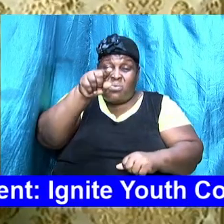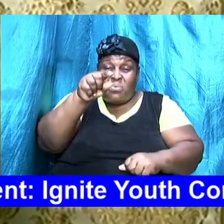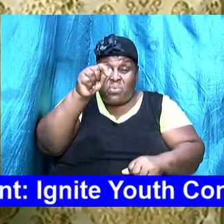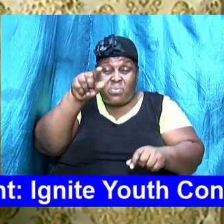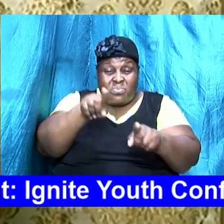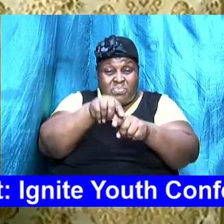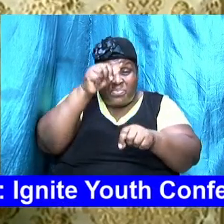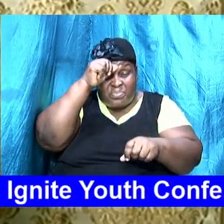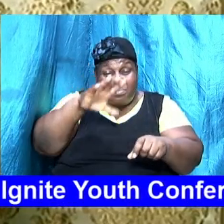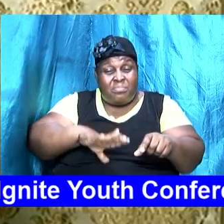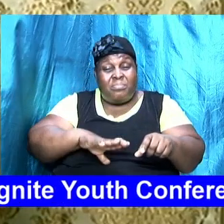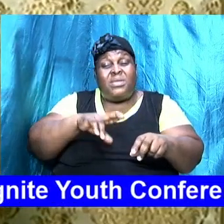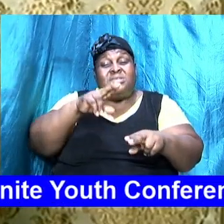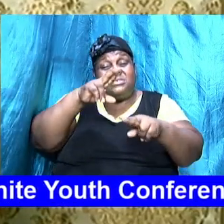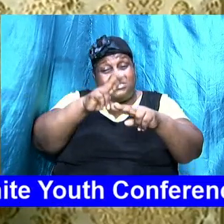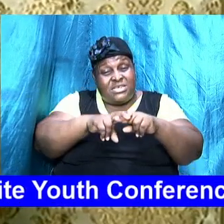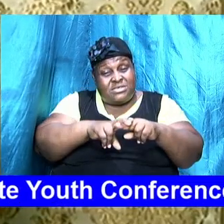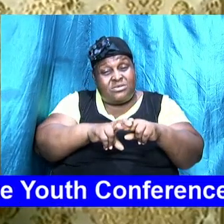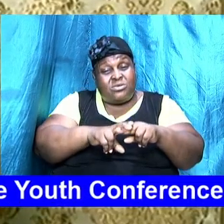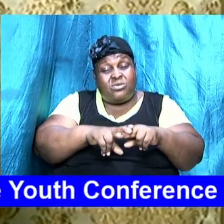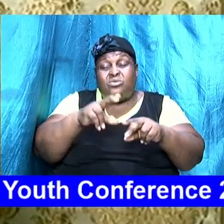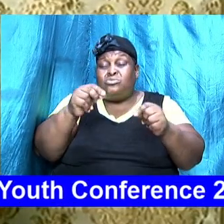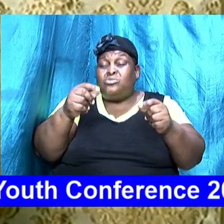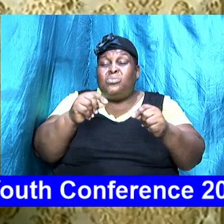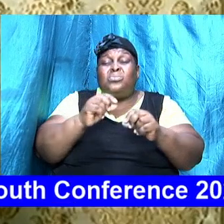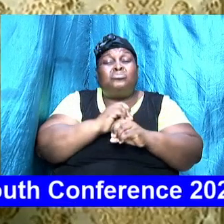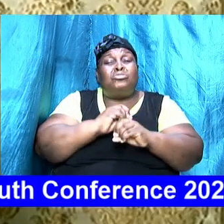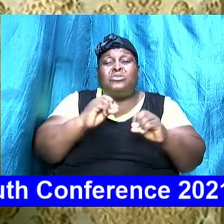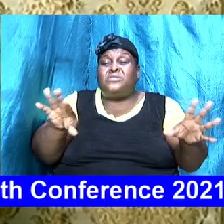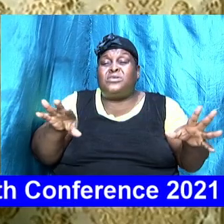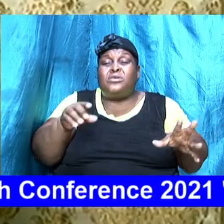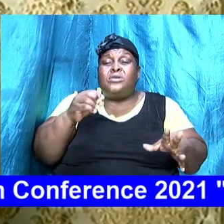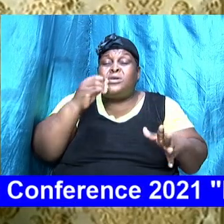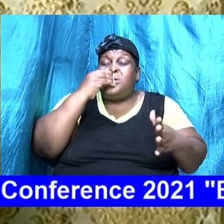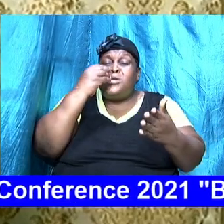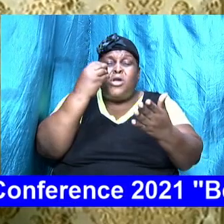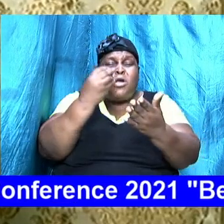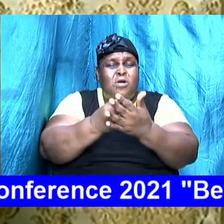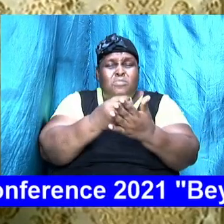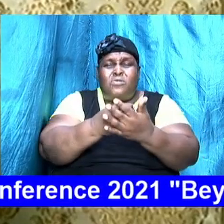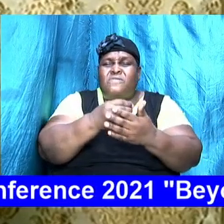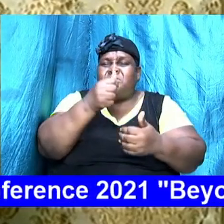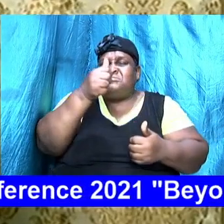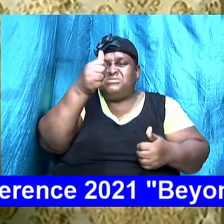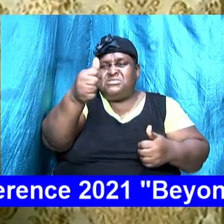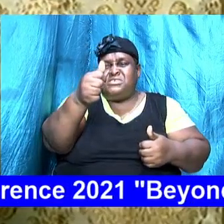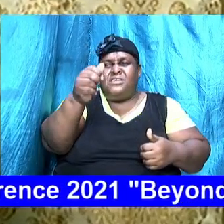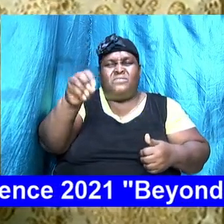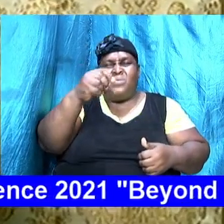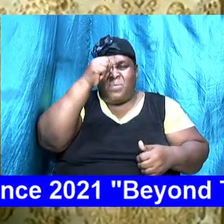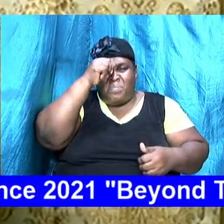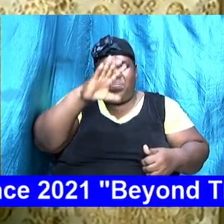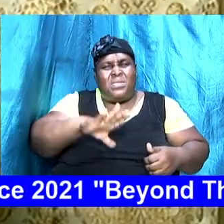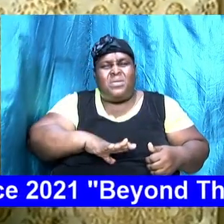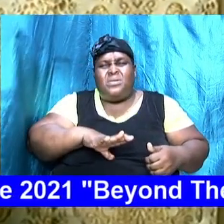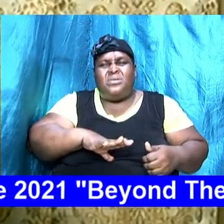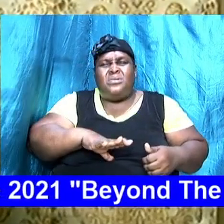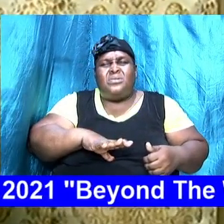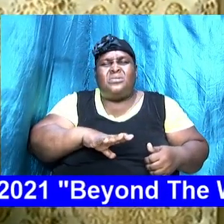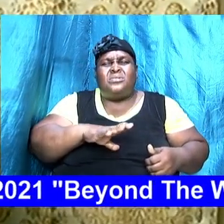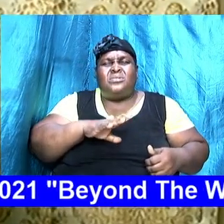nothing, you're proving yourself, oh man, to be